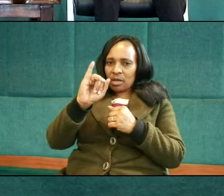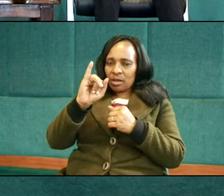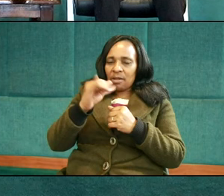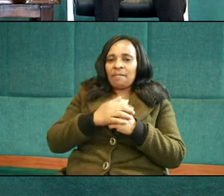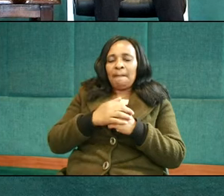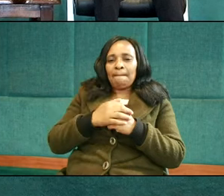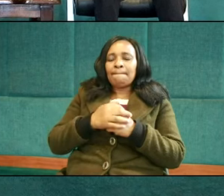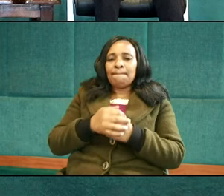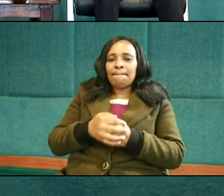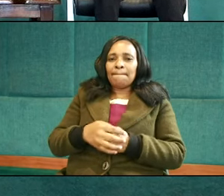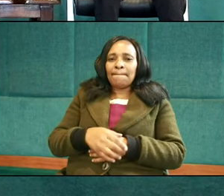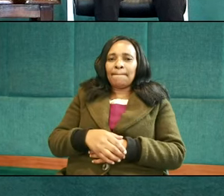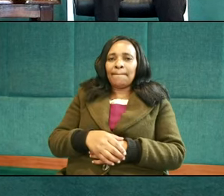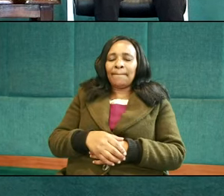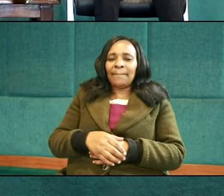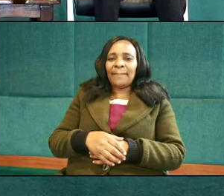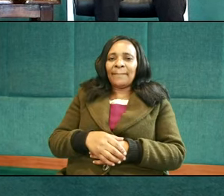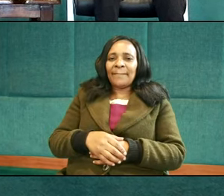Okay.